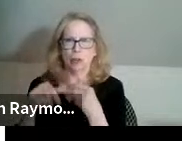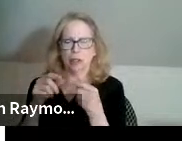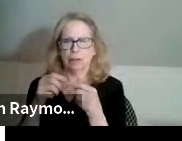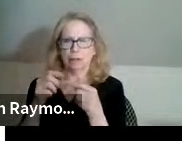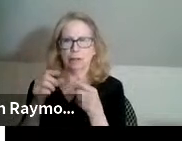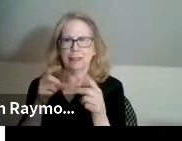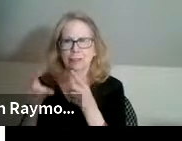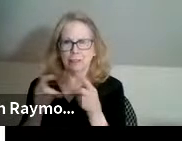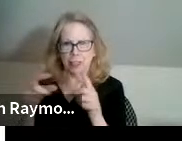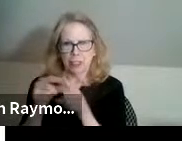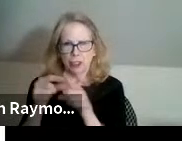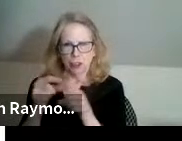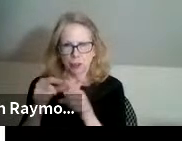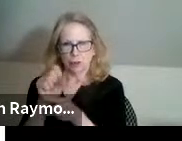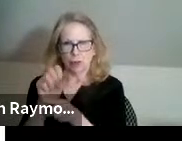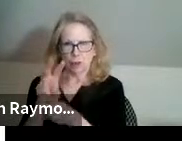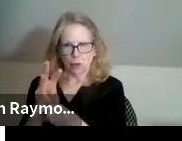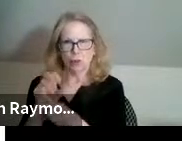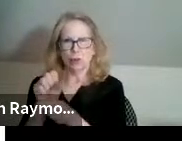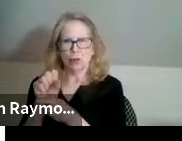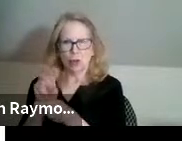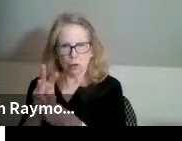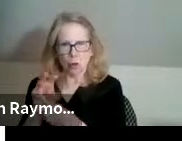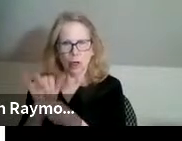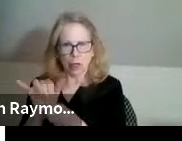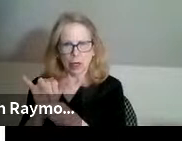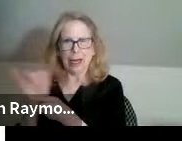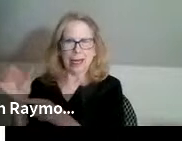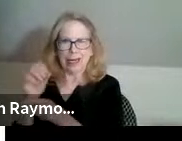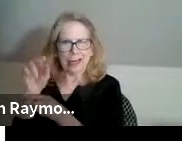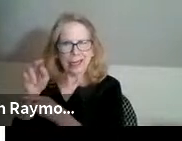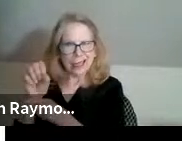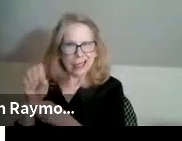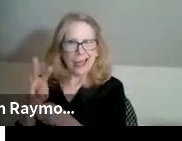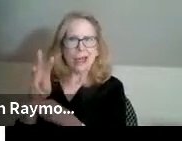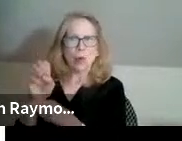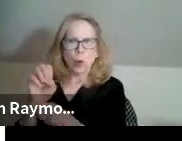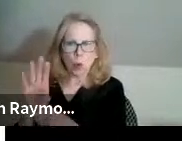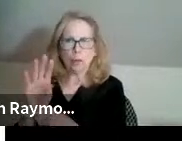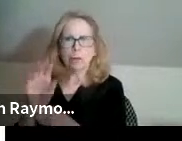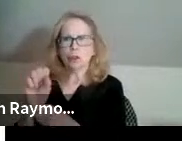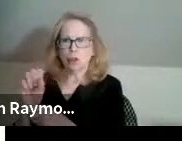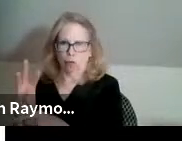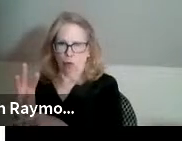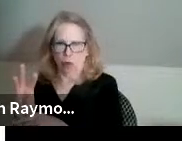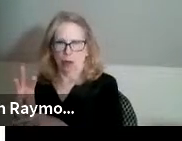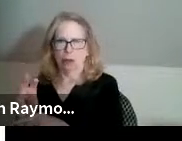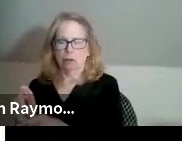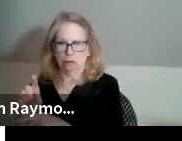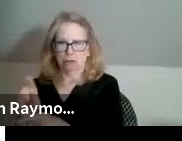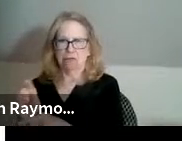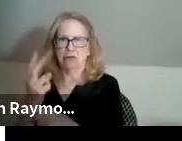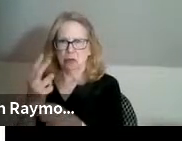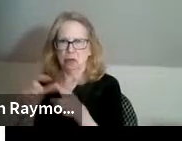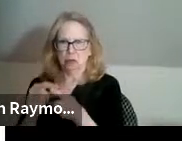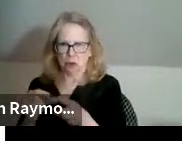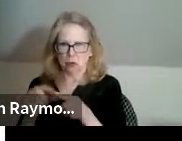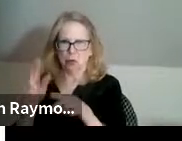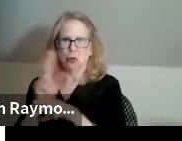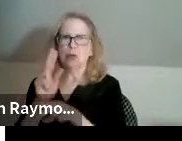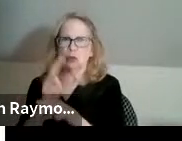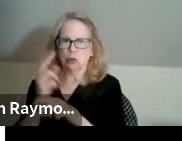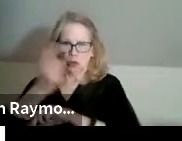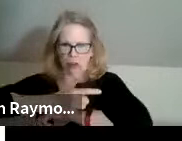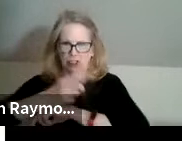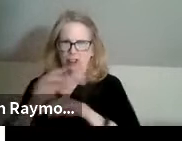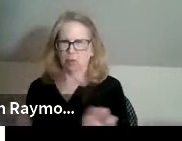terms for software. So software and non-web software are two of the terms we're going to be talking about today that are